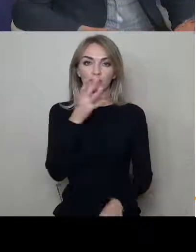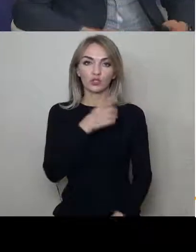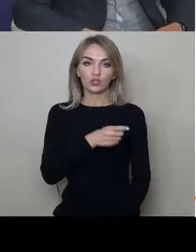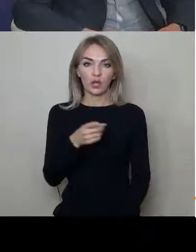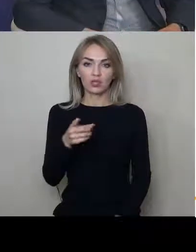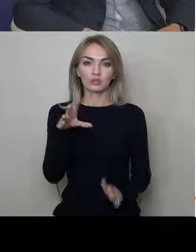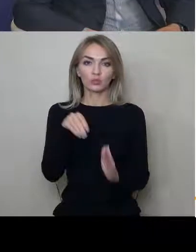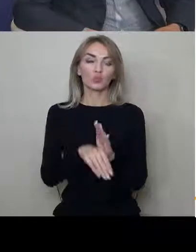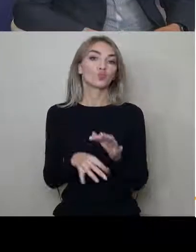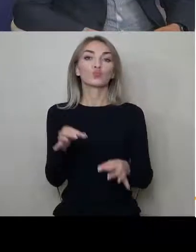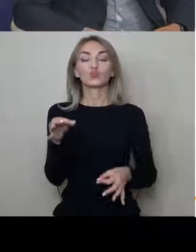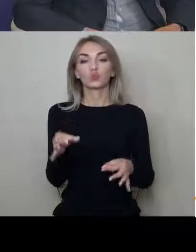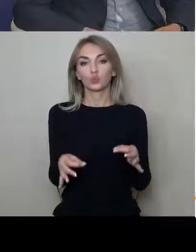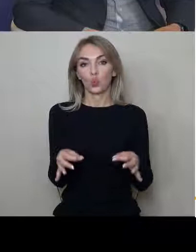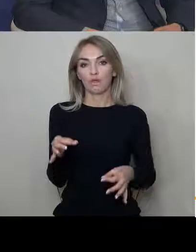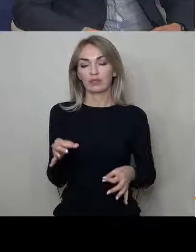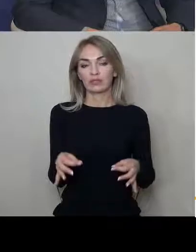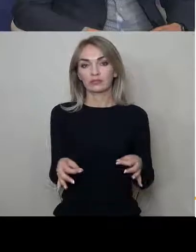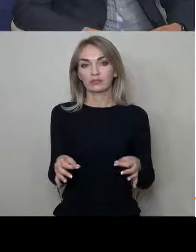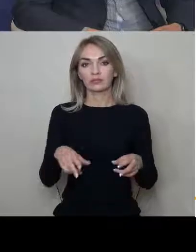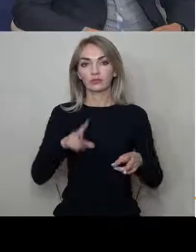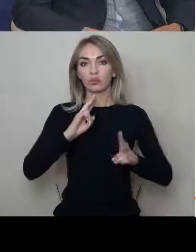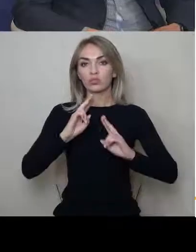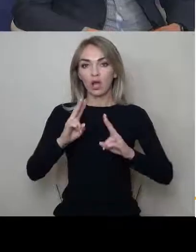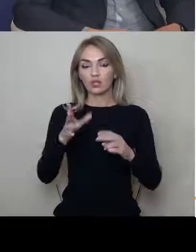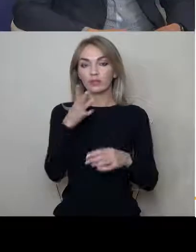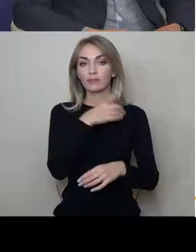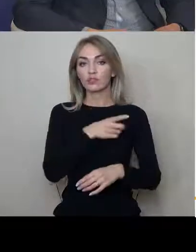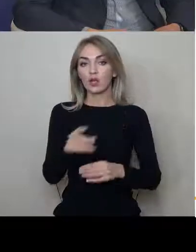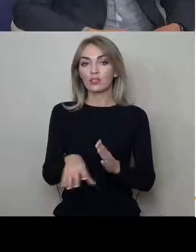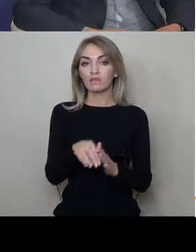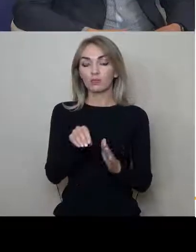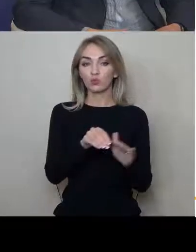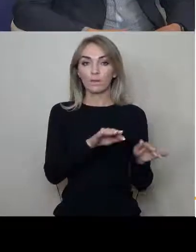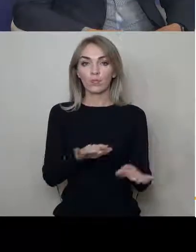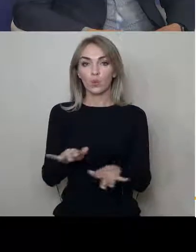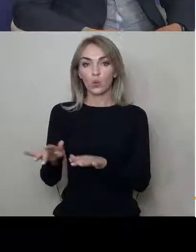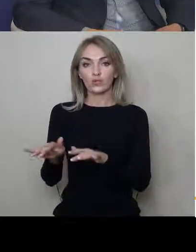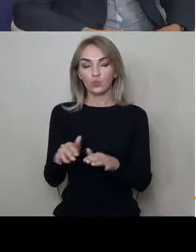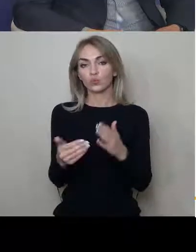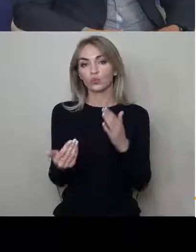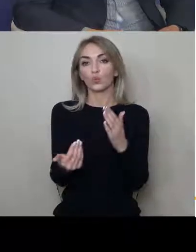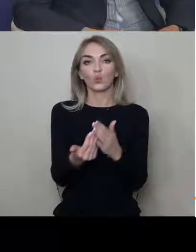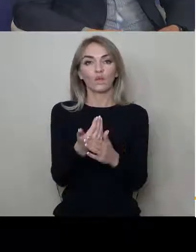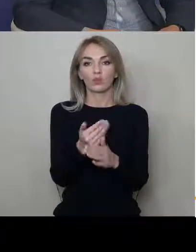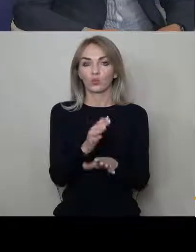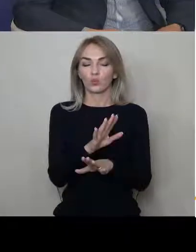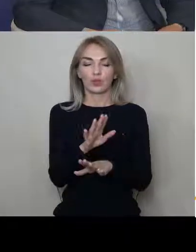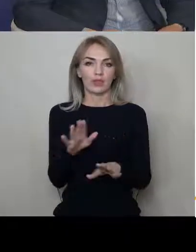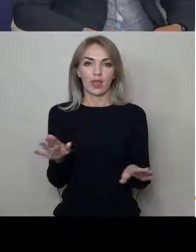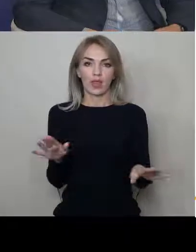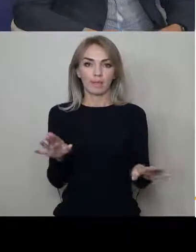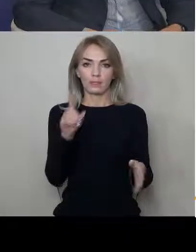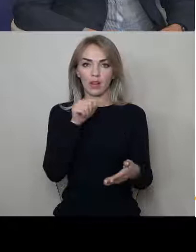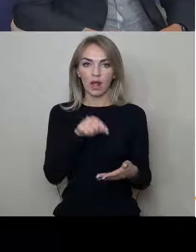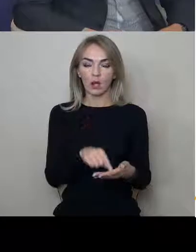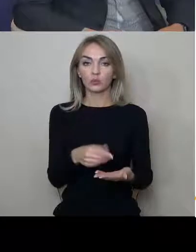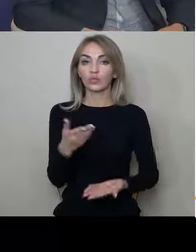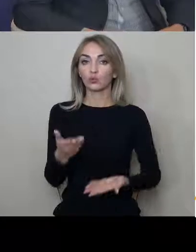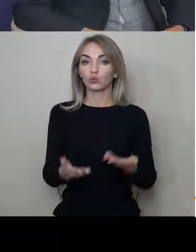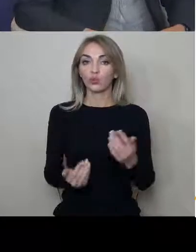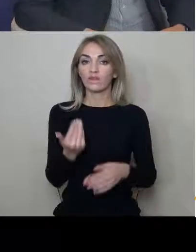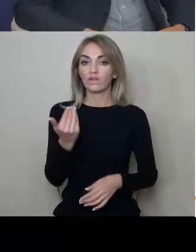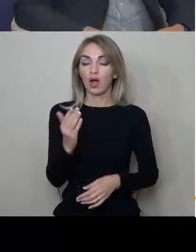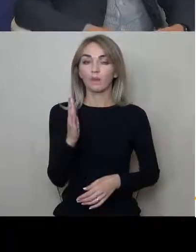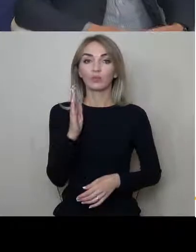is as follows. The time frame when it comes to the court proceedings, that includes complaints, are not